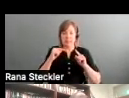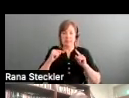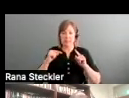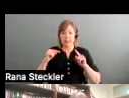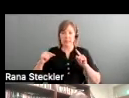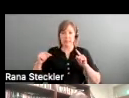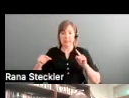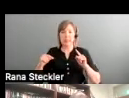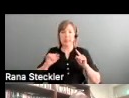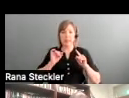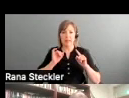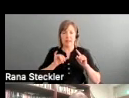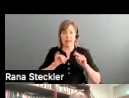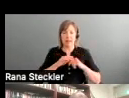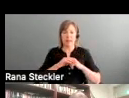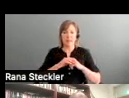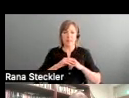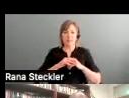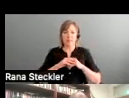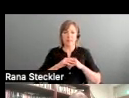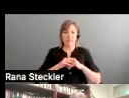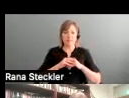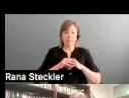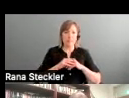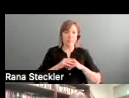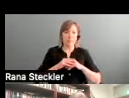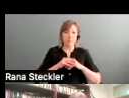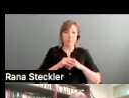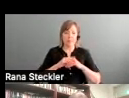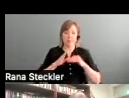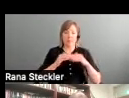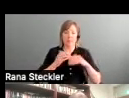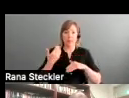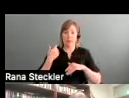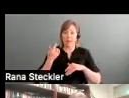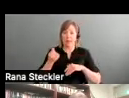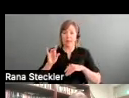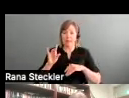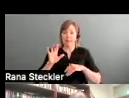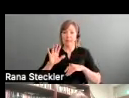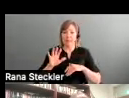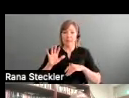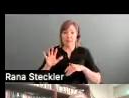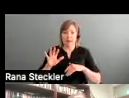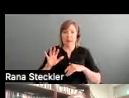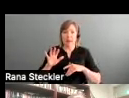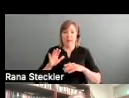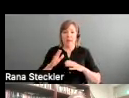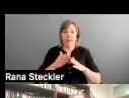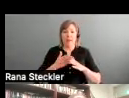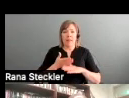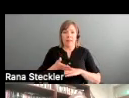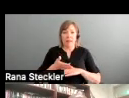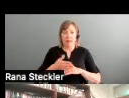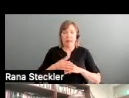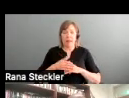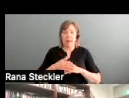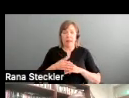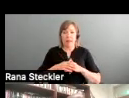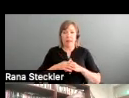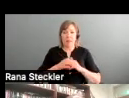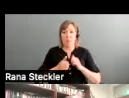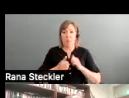tiered footprint of the center building, which was built in 1855. And then most of